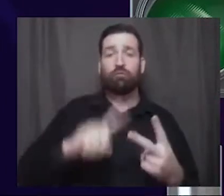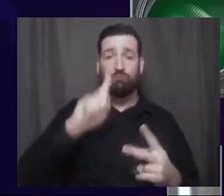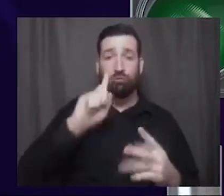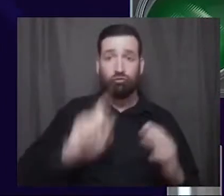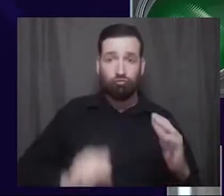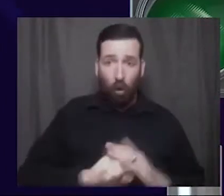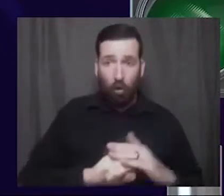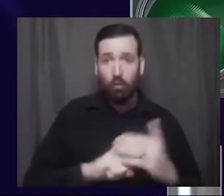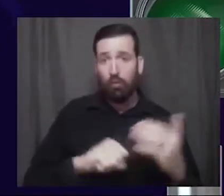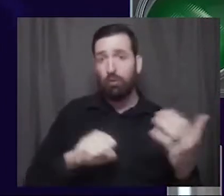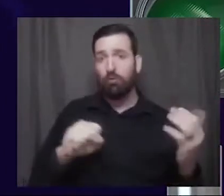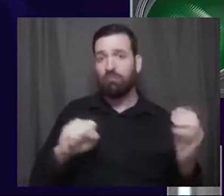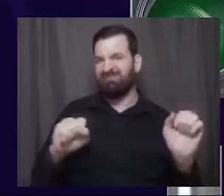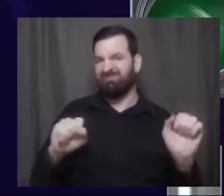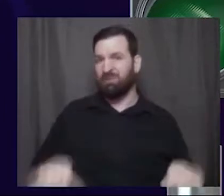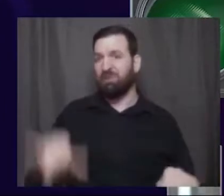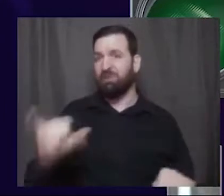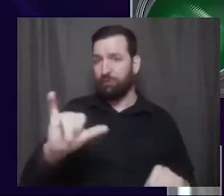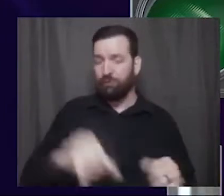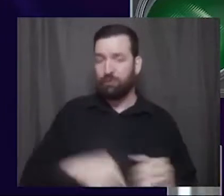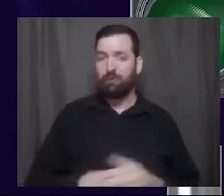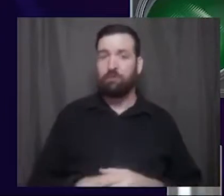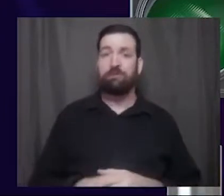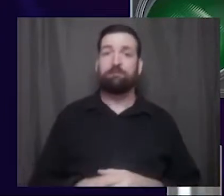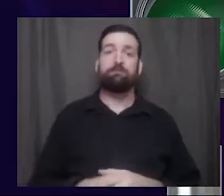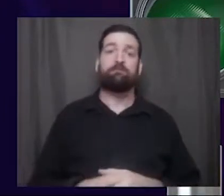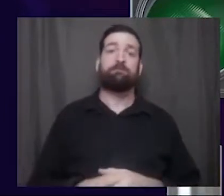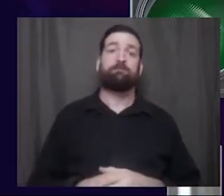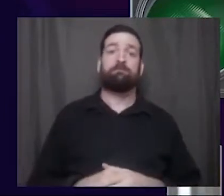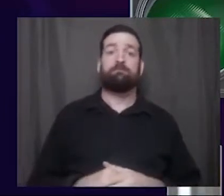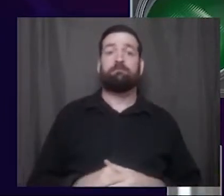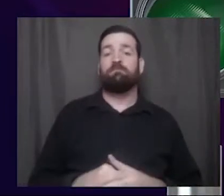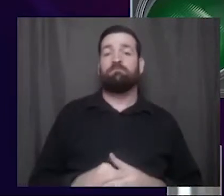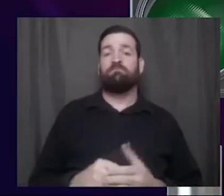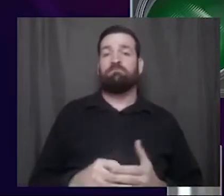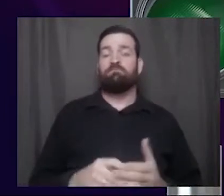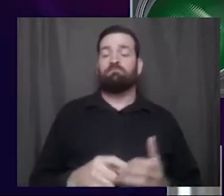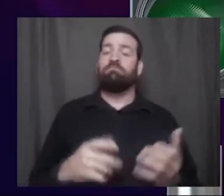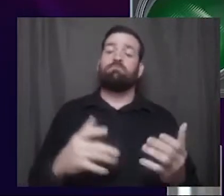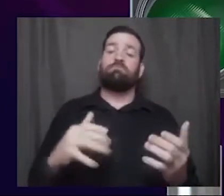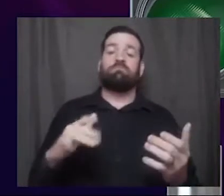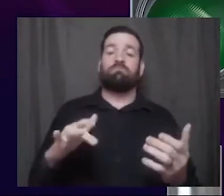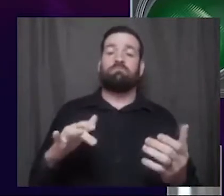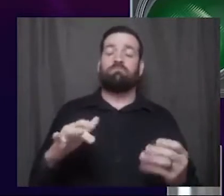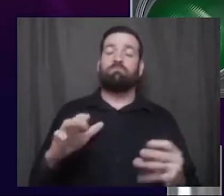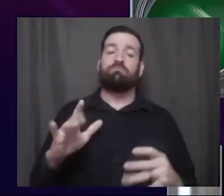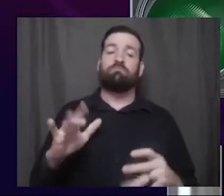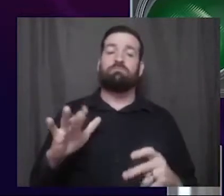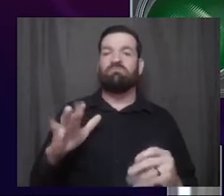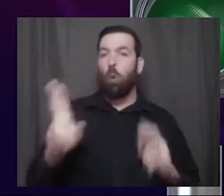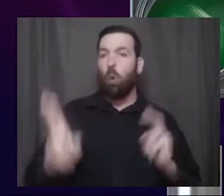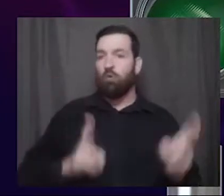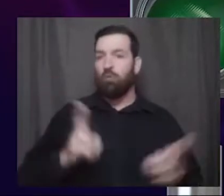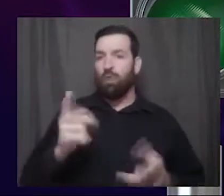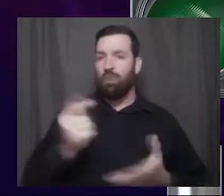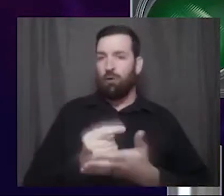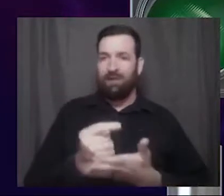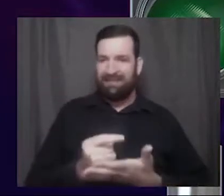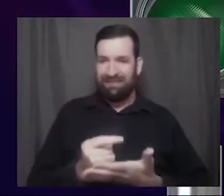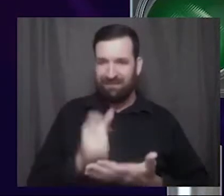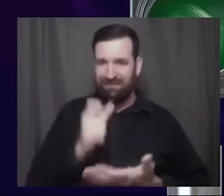them also, would be contraindicated, to have hormone therapy. Now, known breast